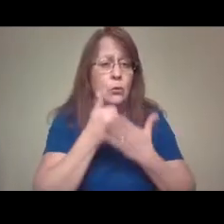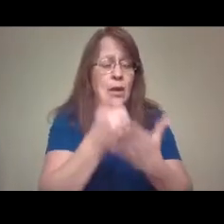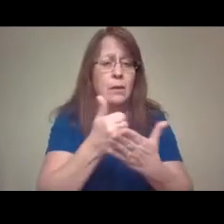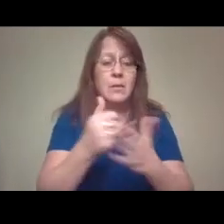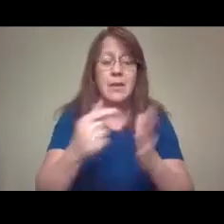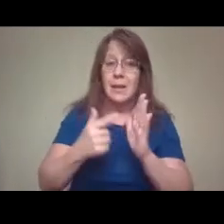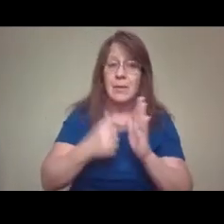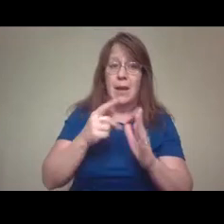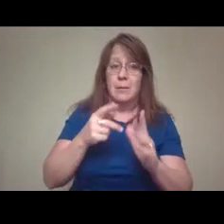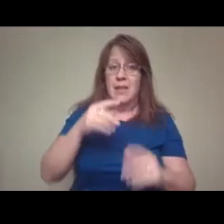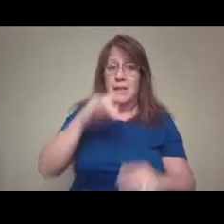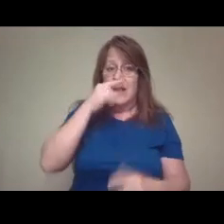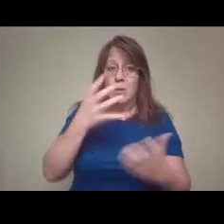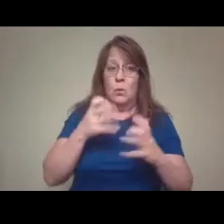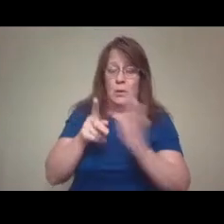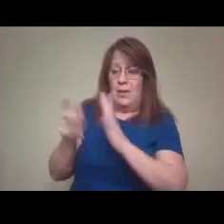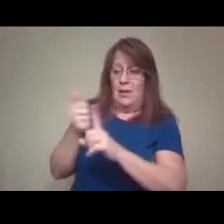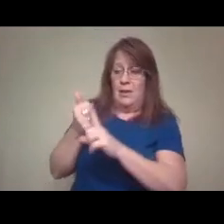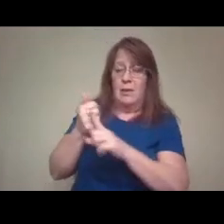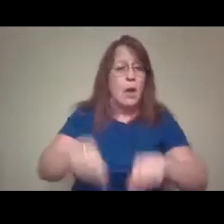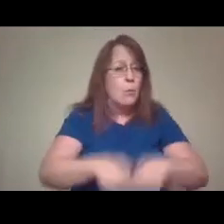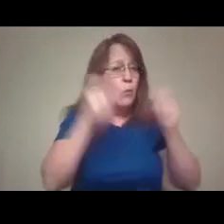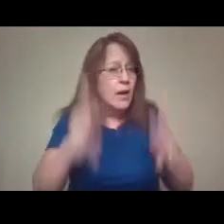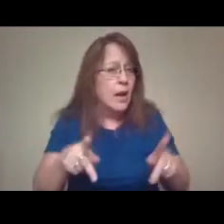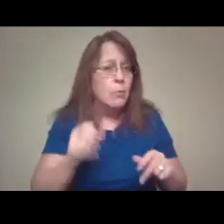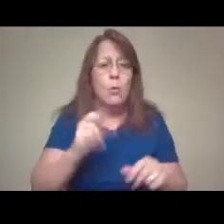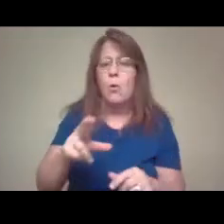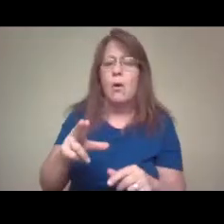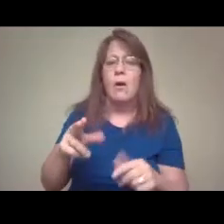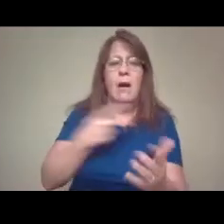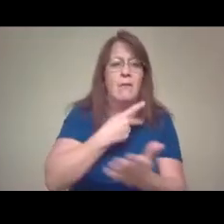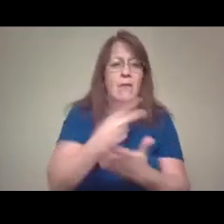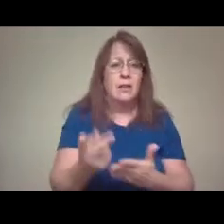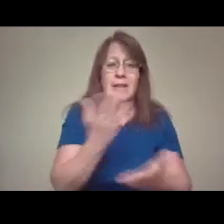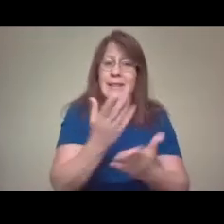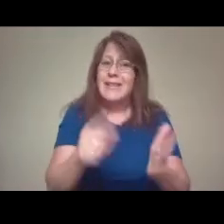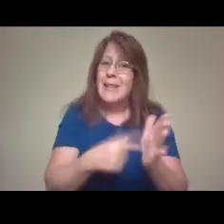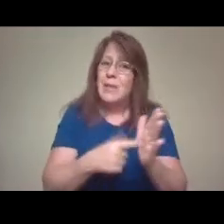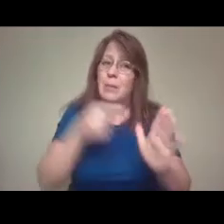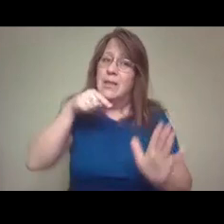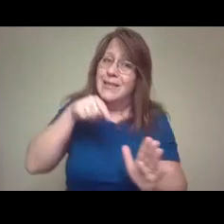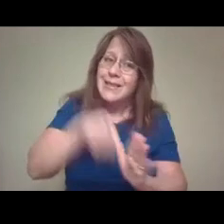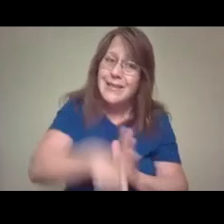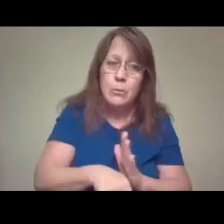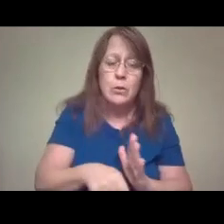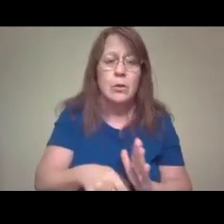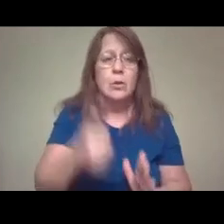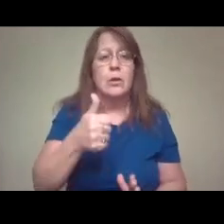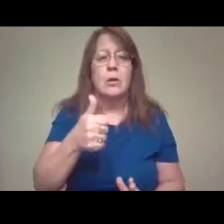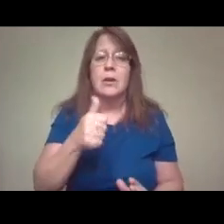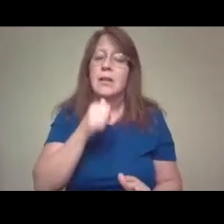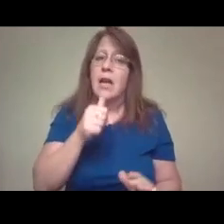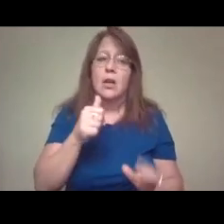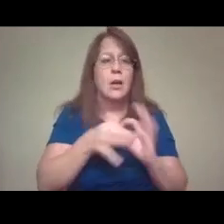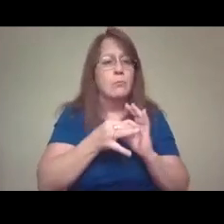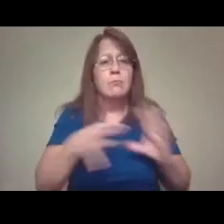something happened. A breakup, a failure. But sometimes it goes deeper, and it's not going to go away by itself. Get some help. Talk to